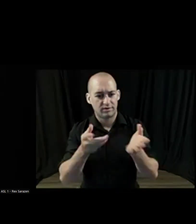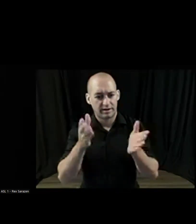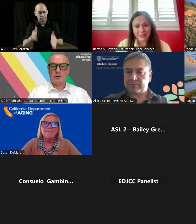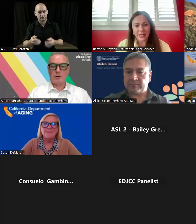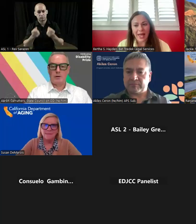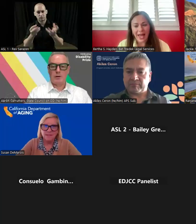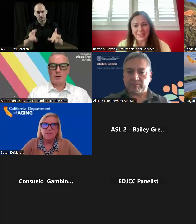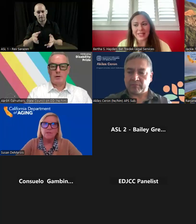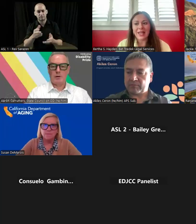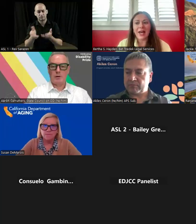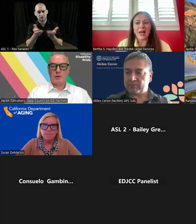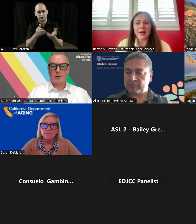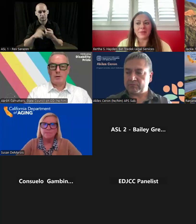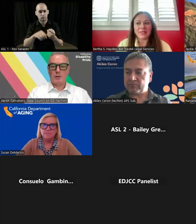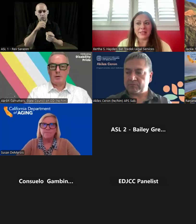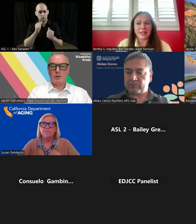Older Americans Act.